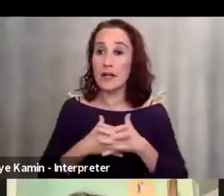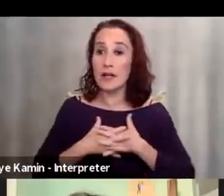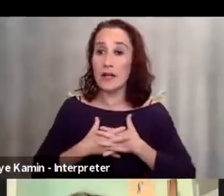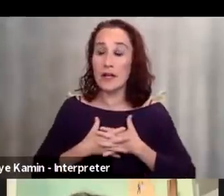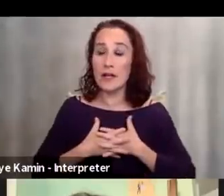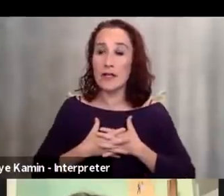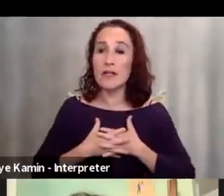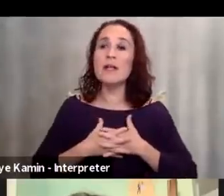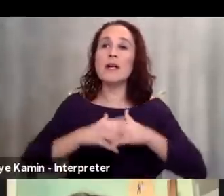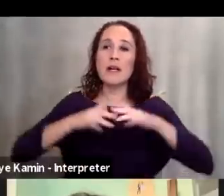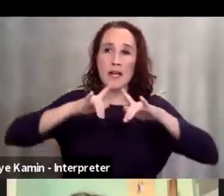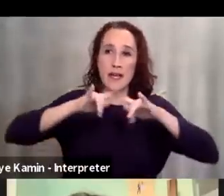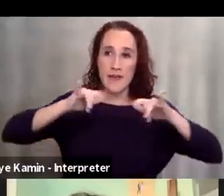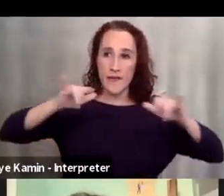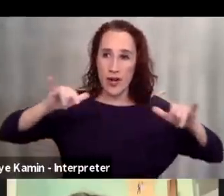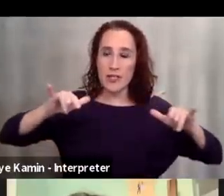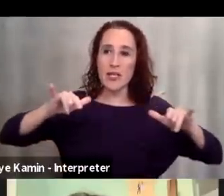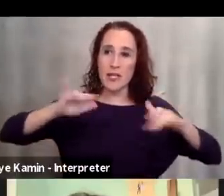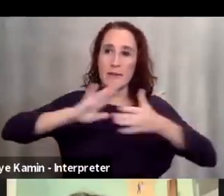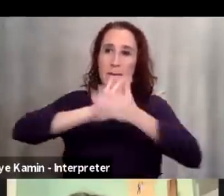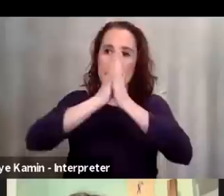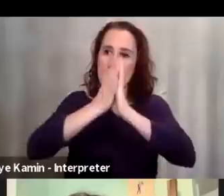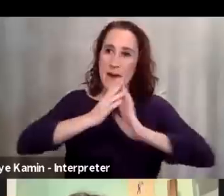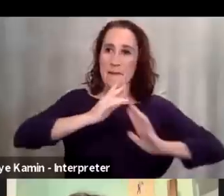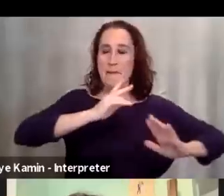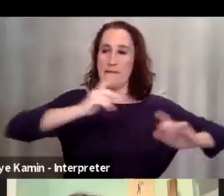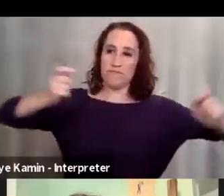is the diversity has become